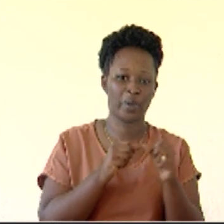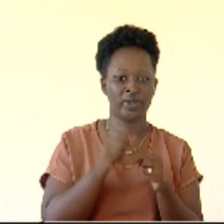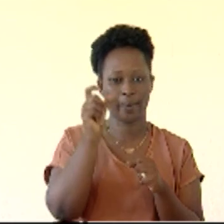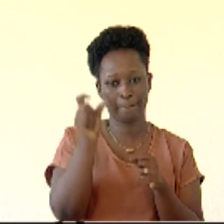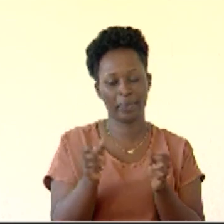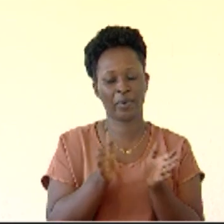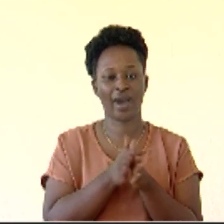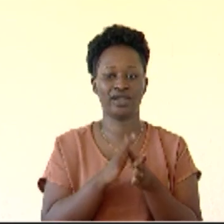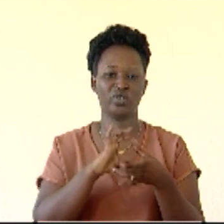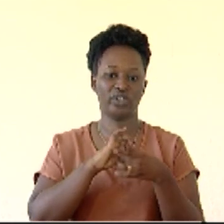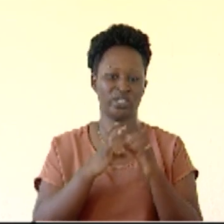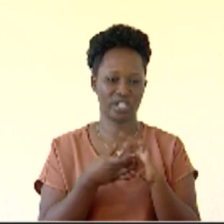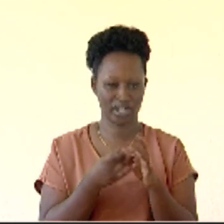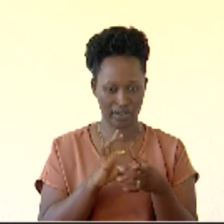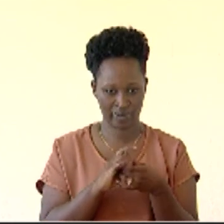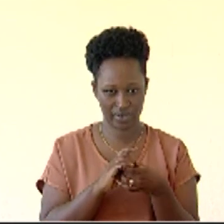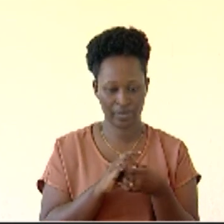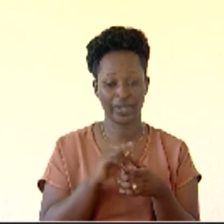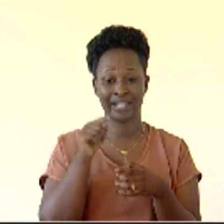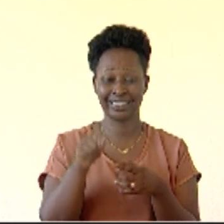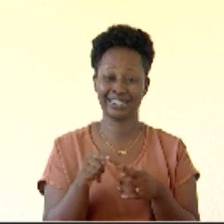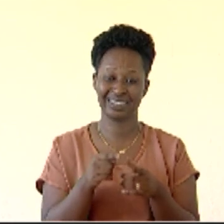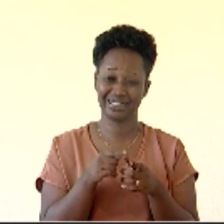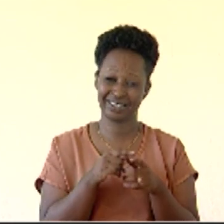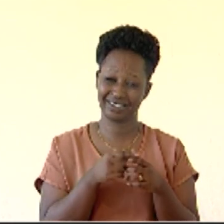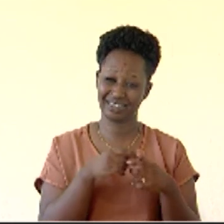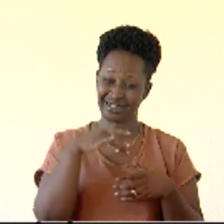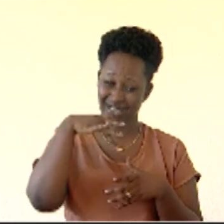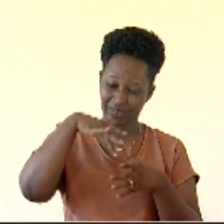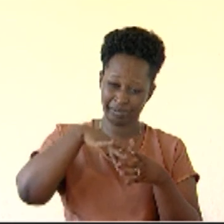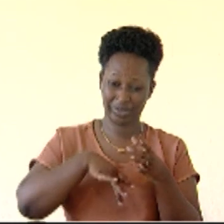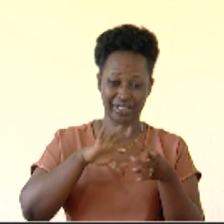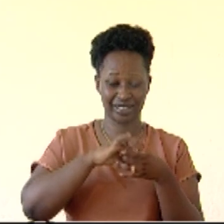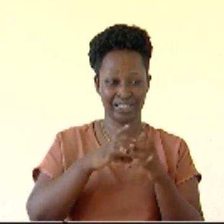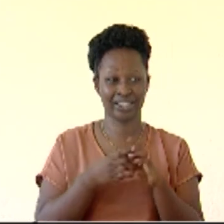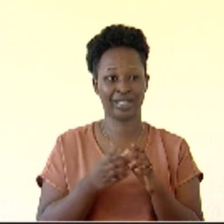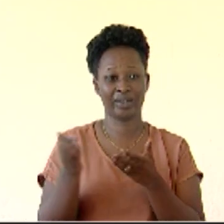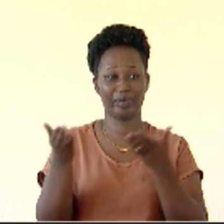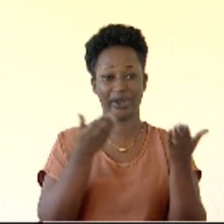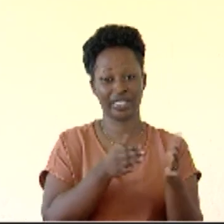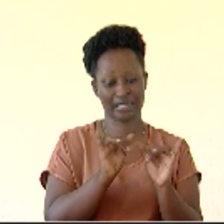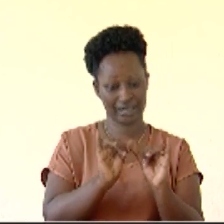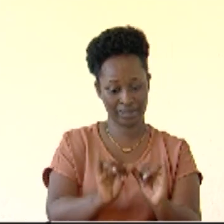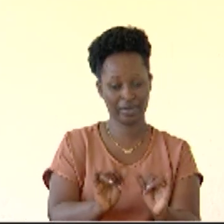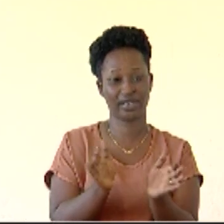relationships. So the intimate relationship brings a sense of stability and even security.